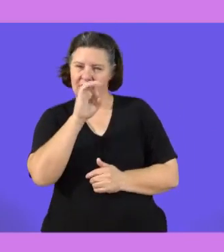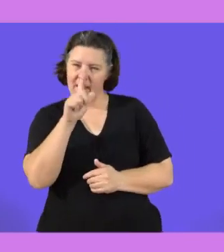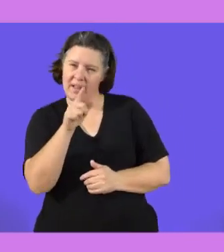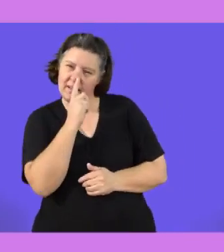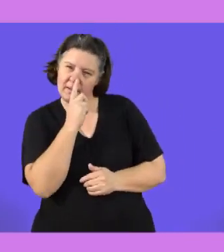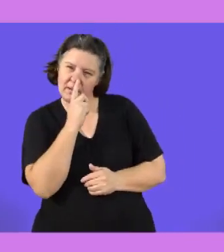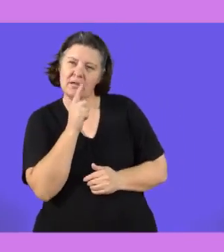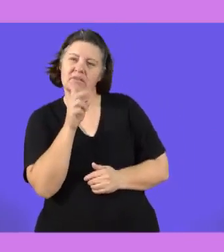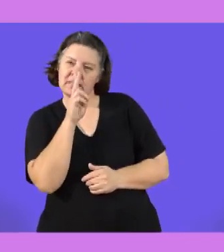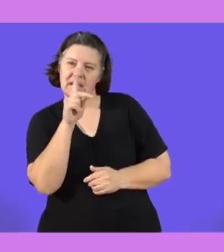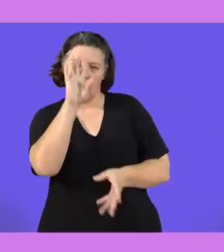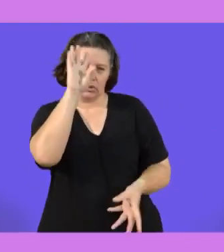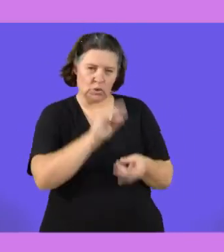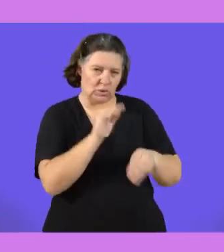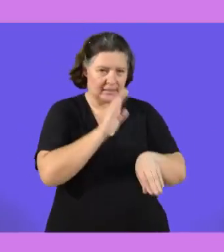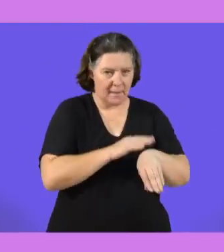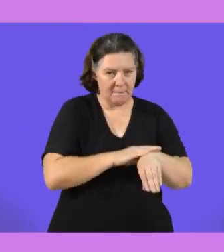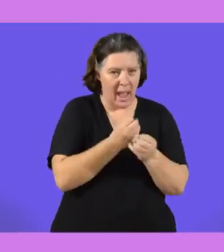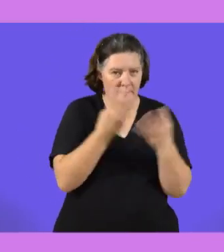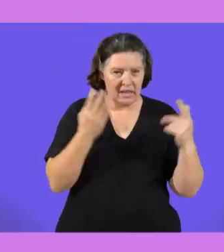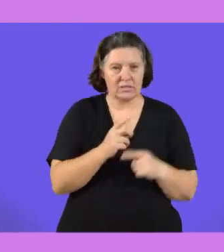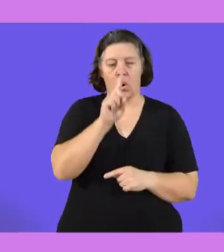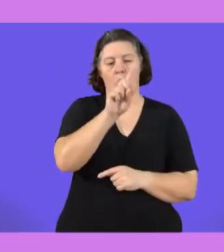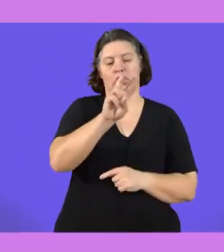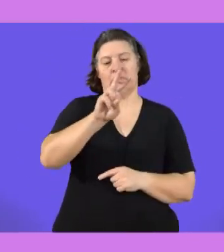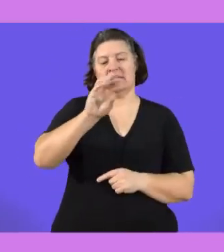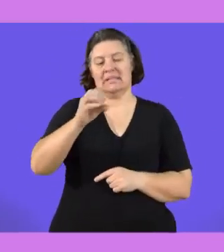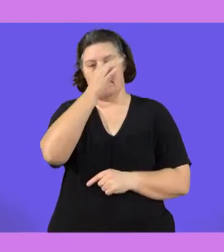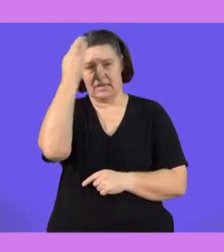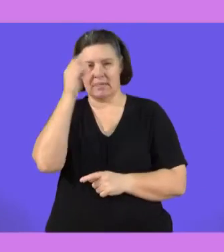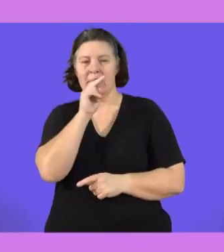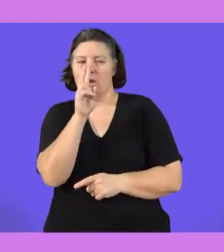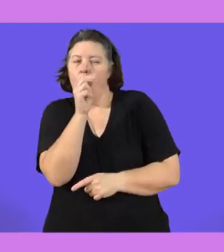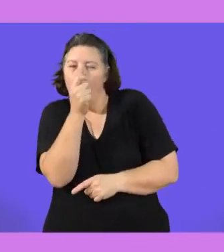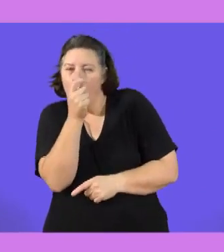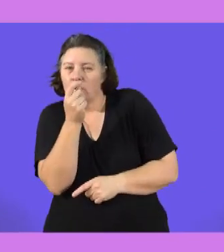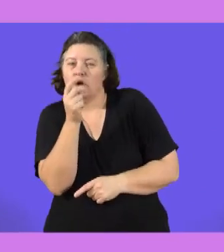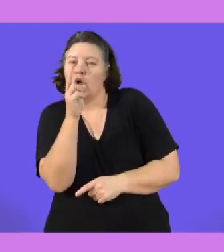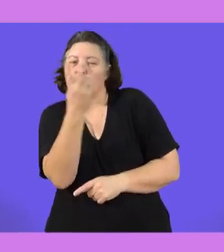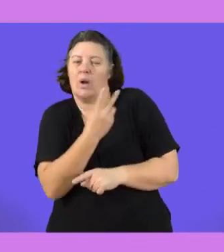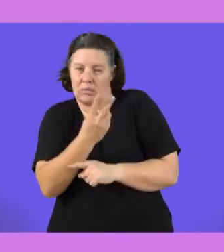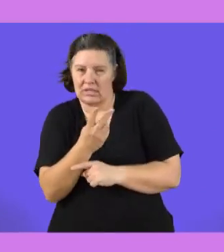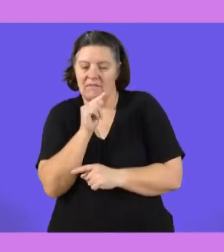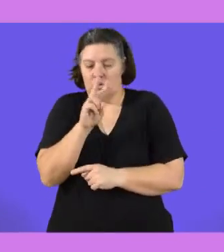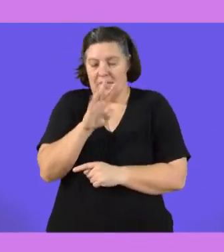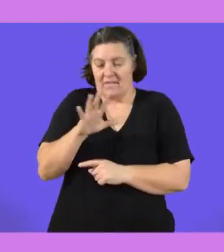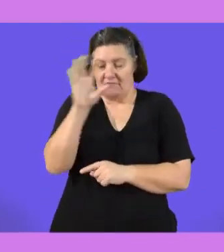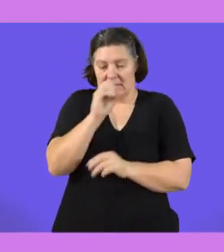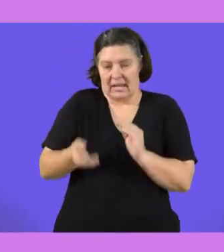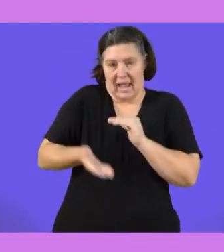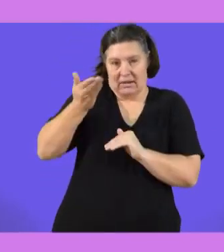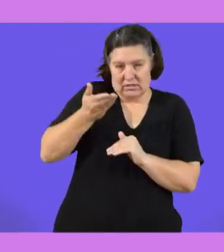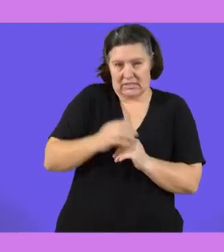So if I look, what is the total time? Total time is 120 minutes, meaning 2 hours, and they request a 25% increase. So